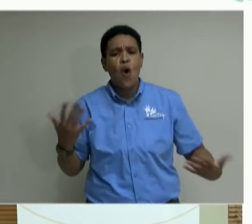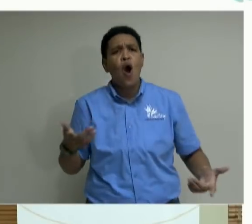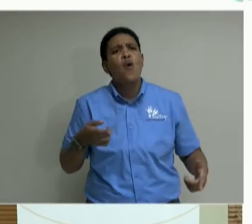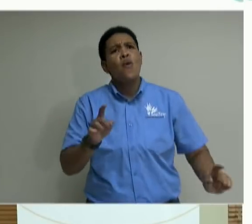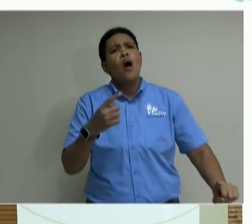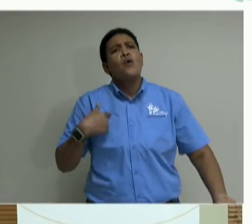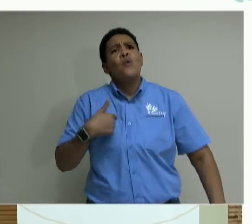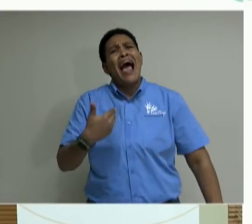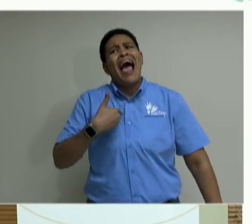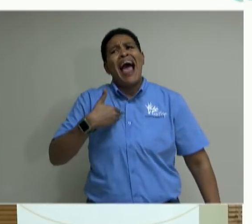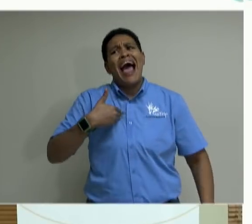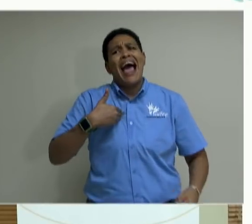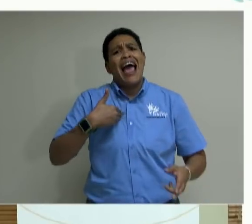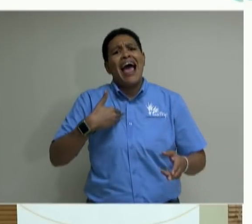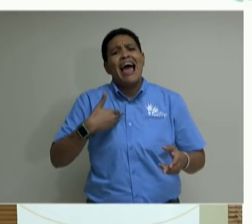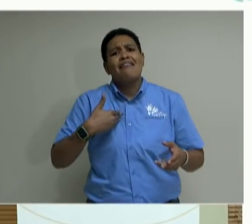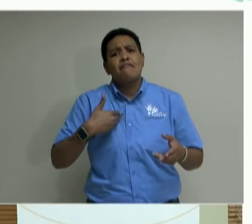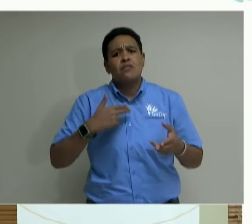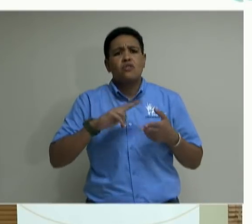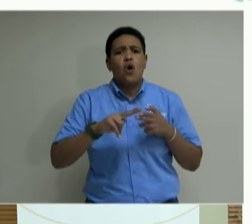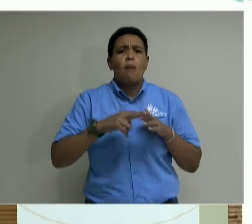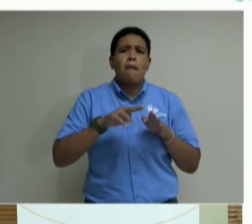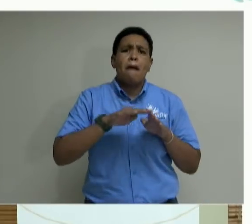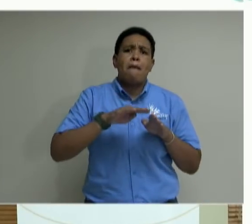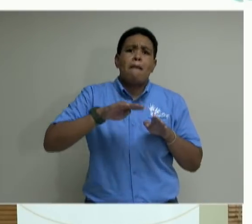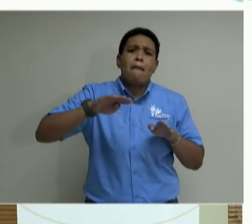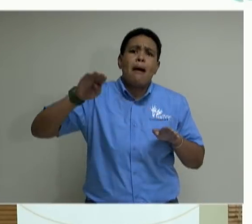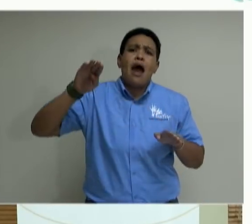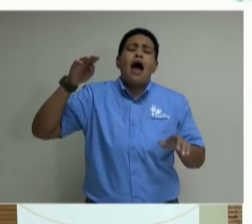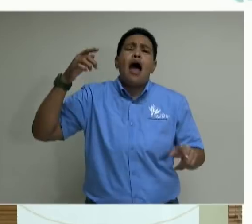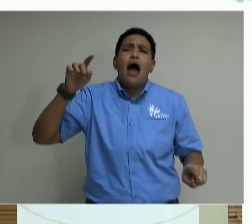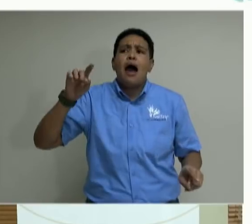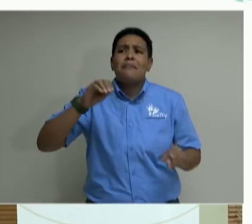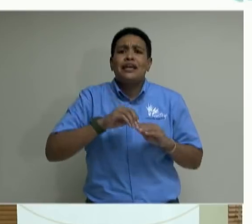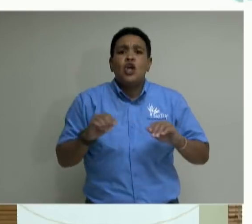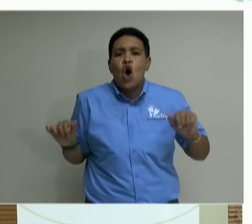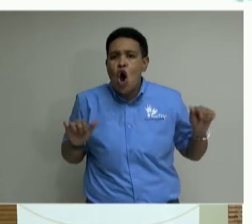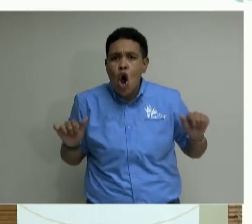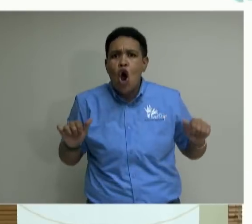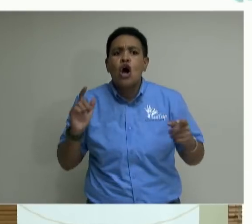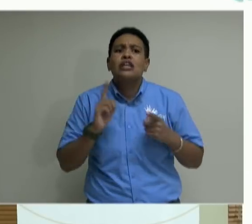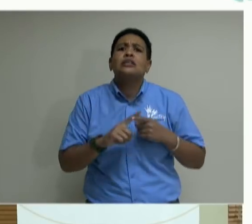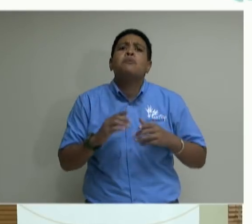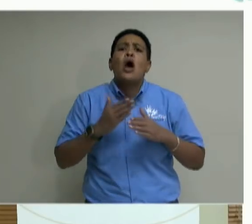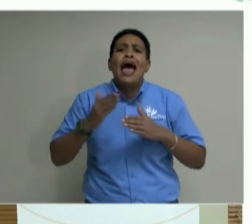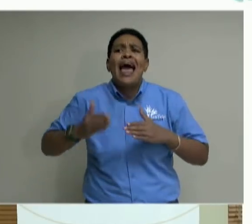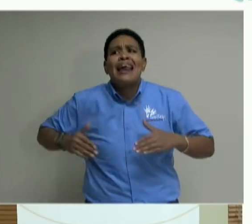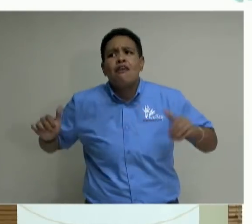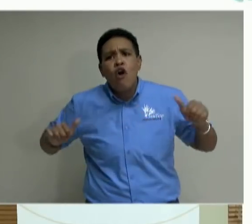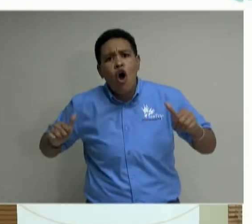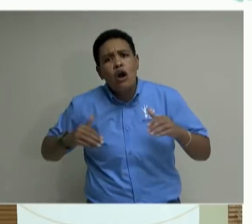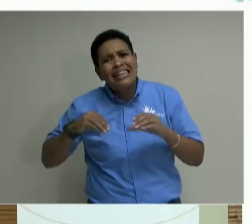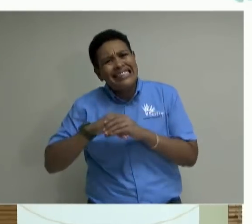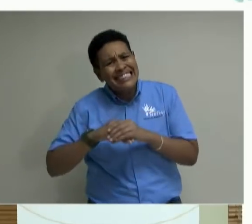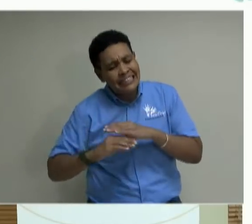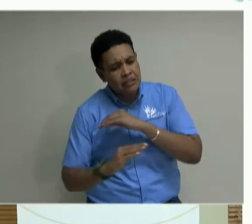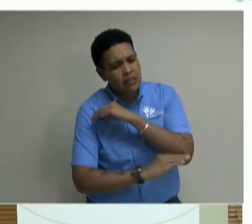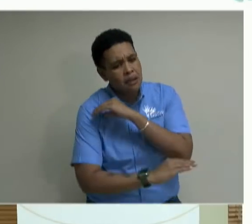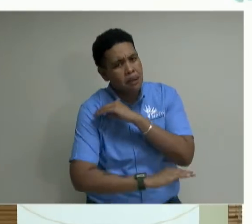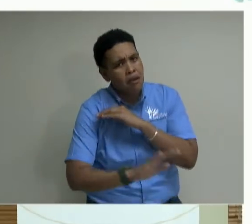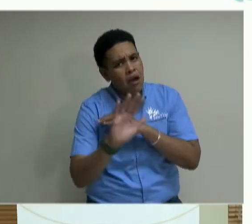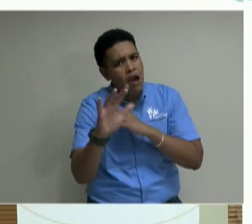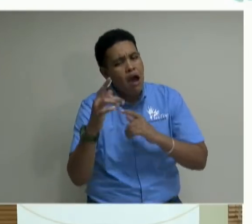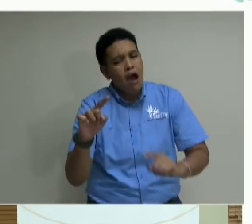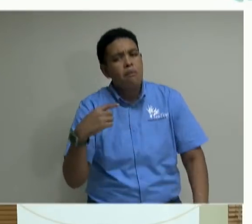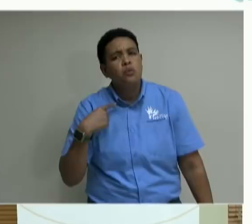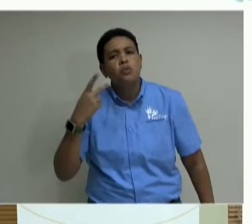we had a peak of those cases in August, at the end of August going into September, we're now